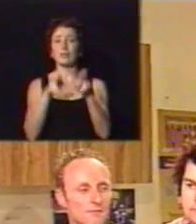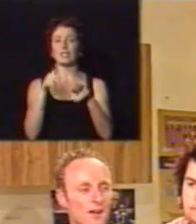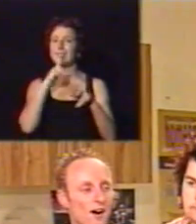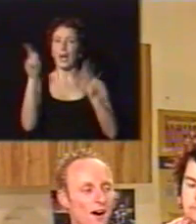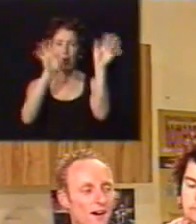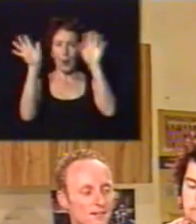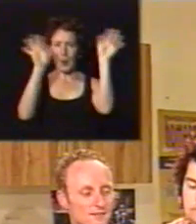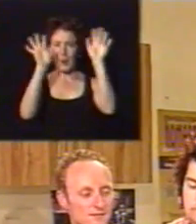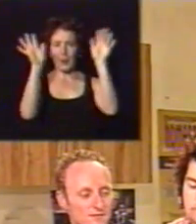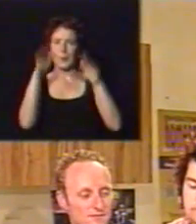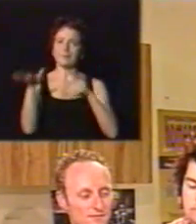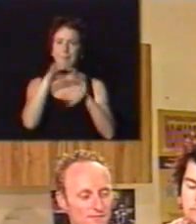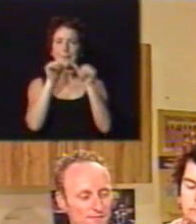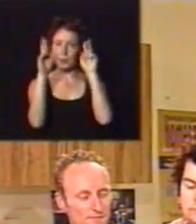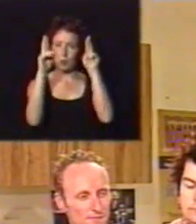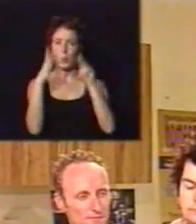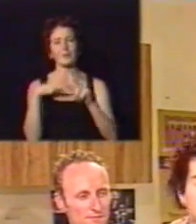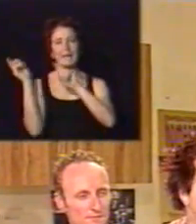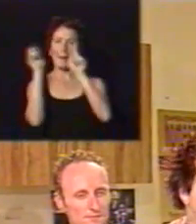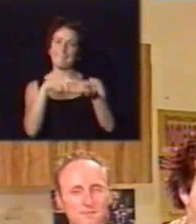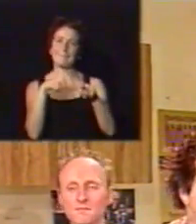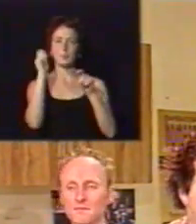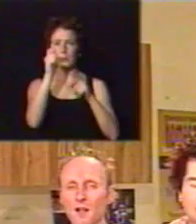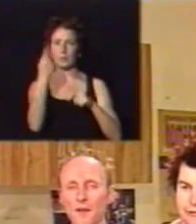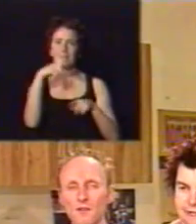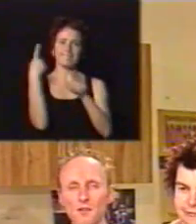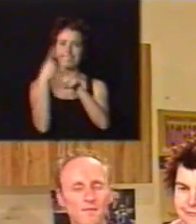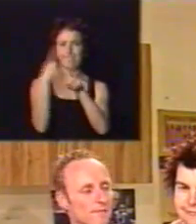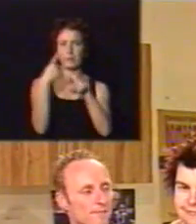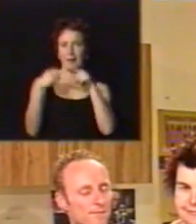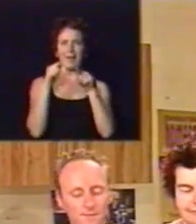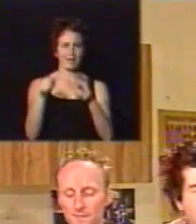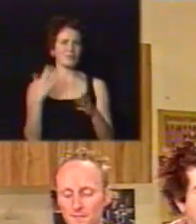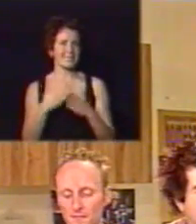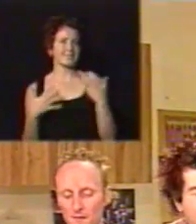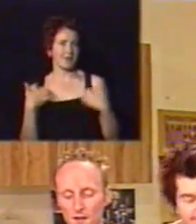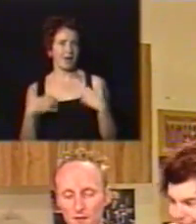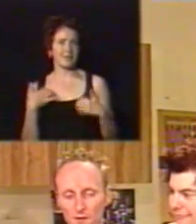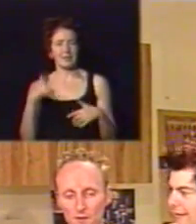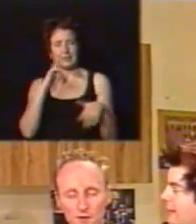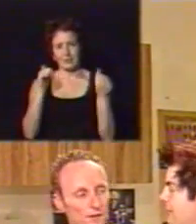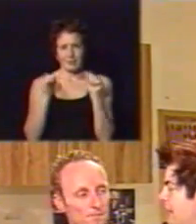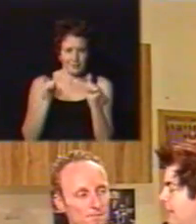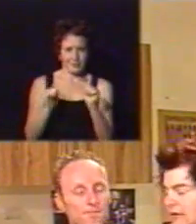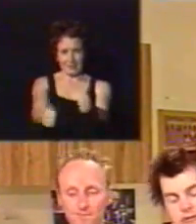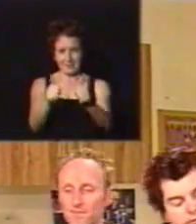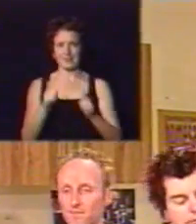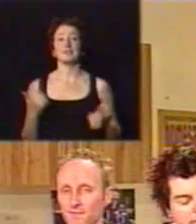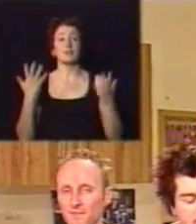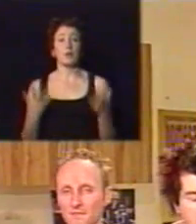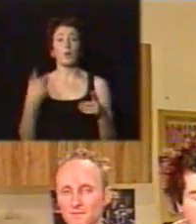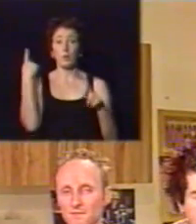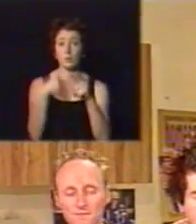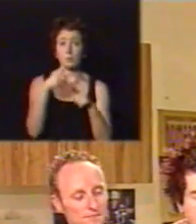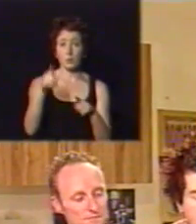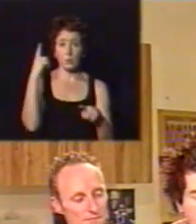everybody and wants to come in very shortly and talk to us about the next Hats Off. This will be unreal. She's now, also, there was